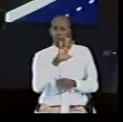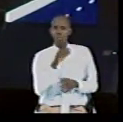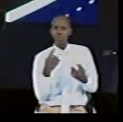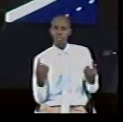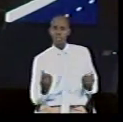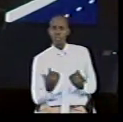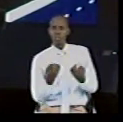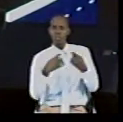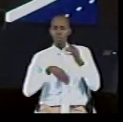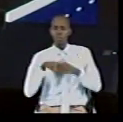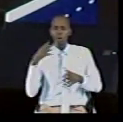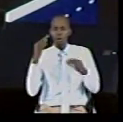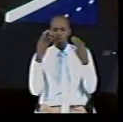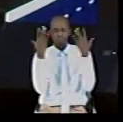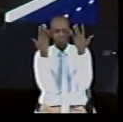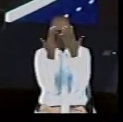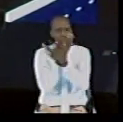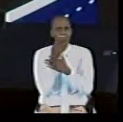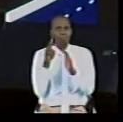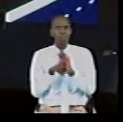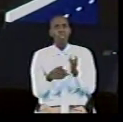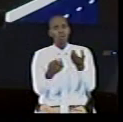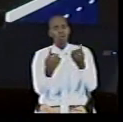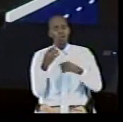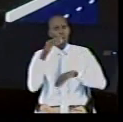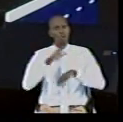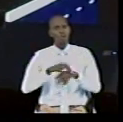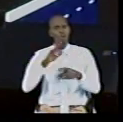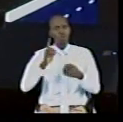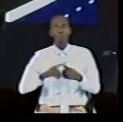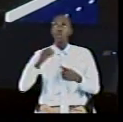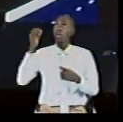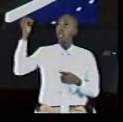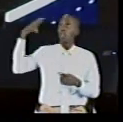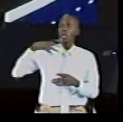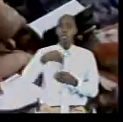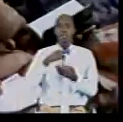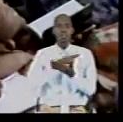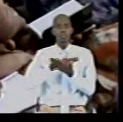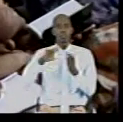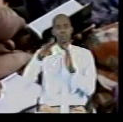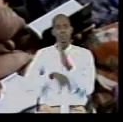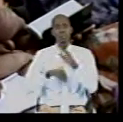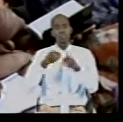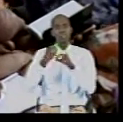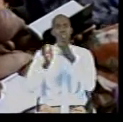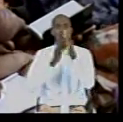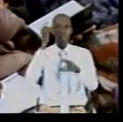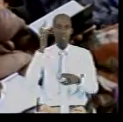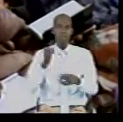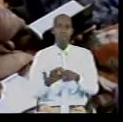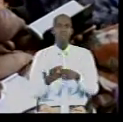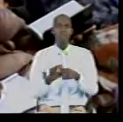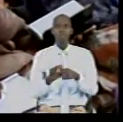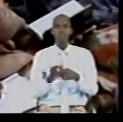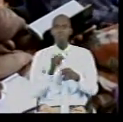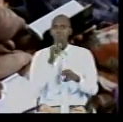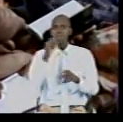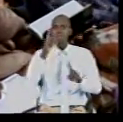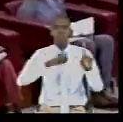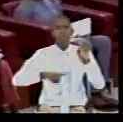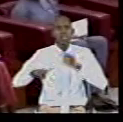come out of come to righteousness and to the light in Jesus' name. Did I hear any amen